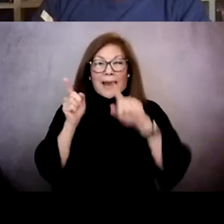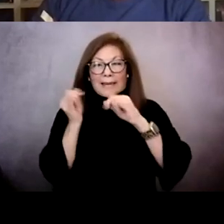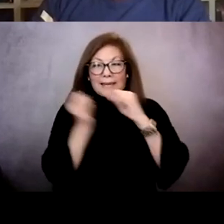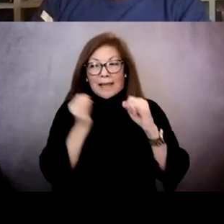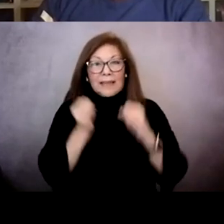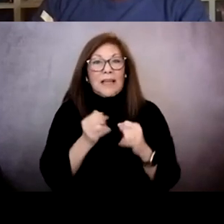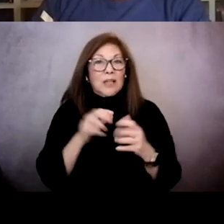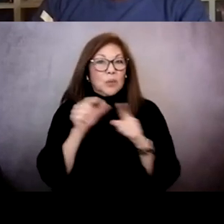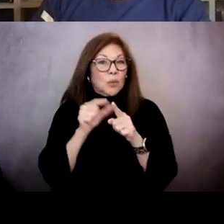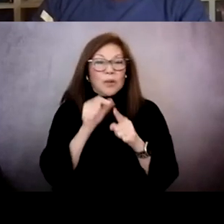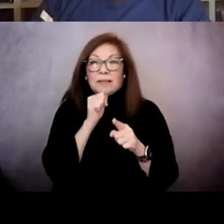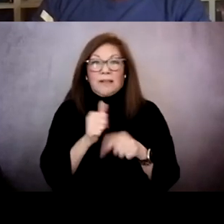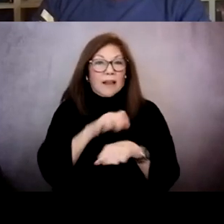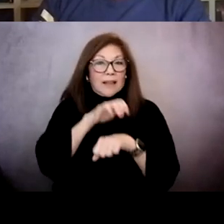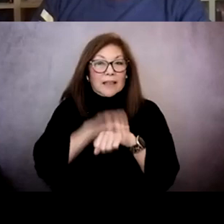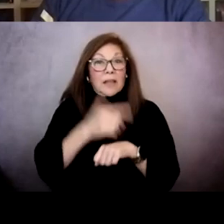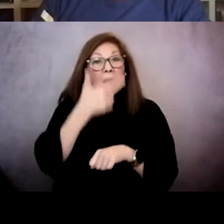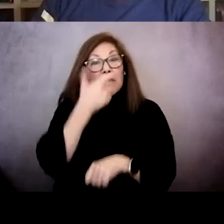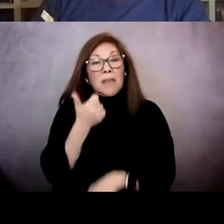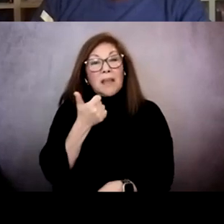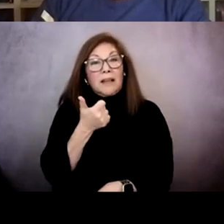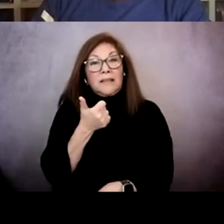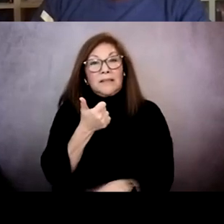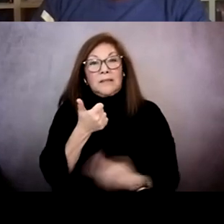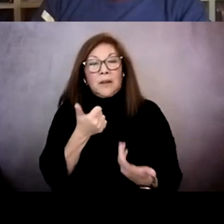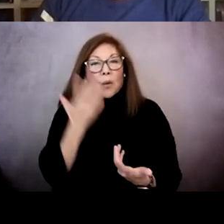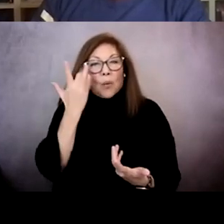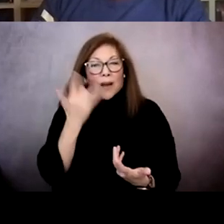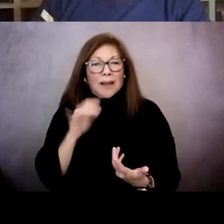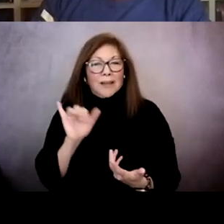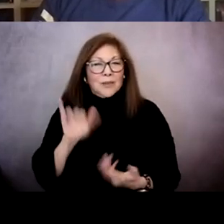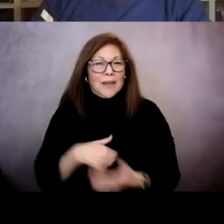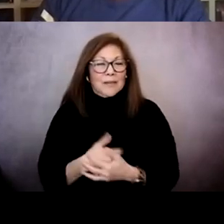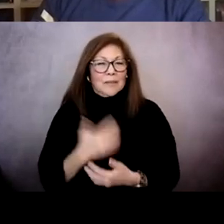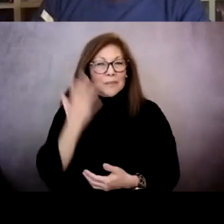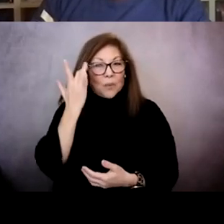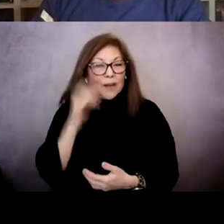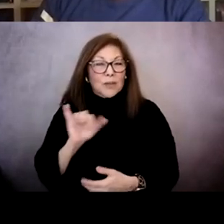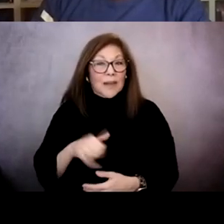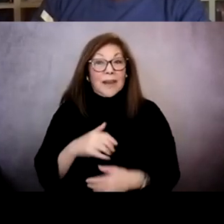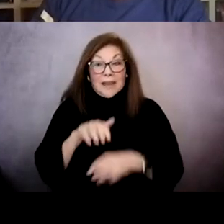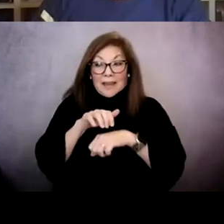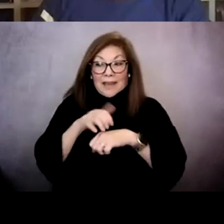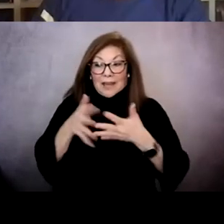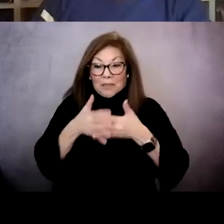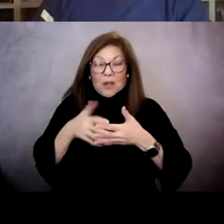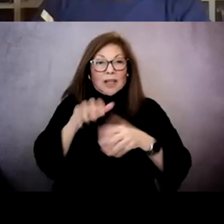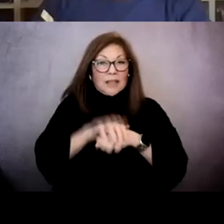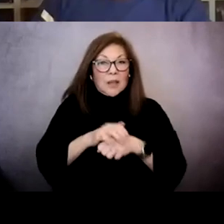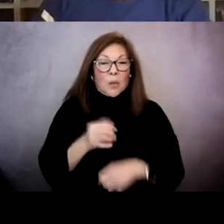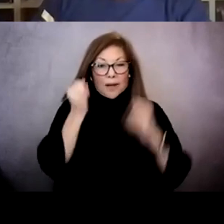words that are not in English, because, you know, why do we do that? Why do we do that in like American English? Why do we